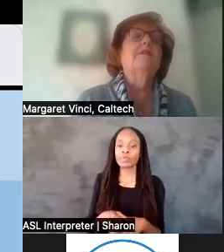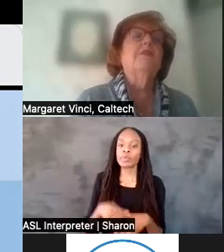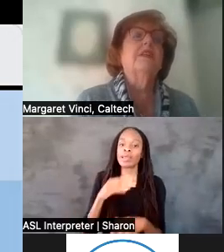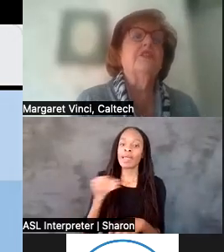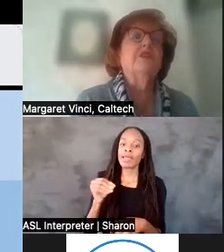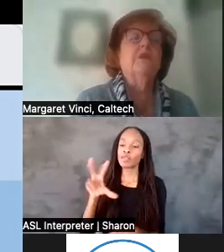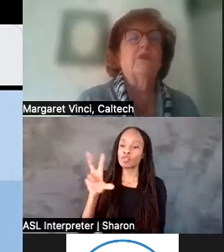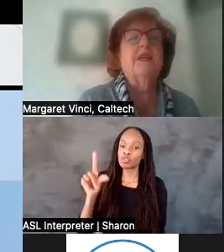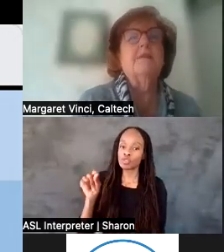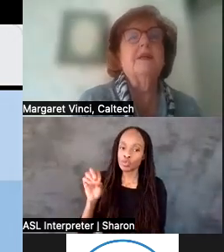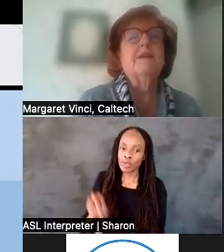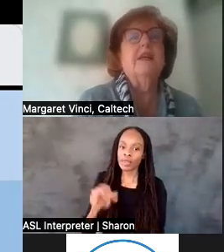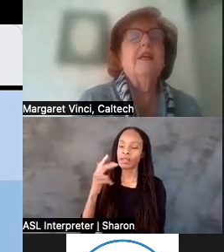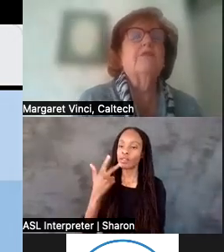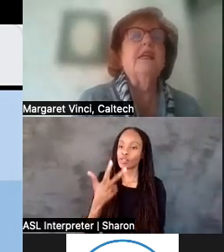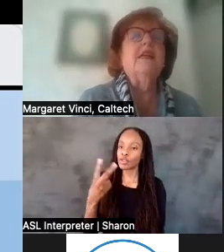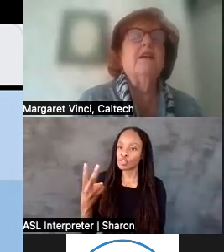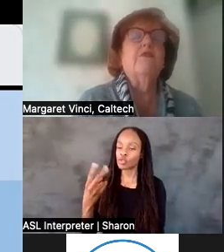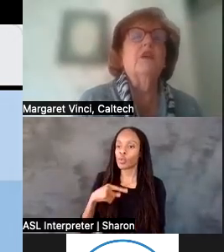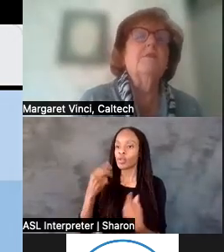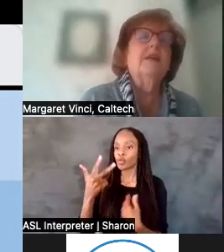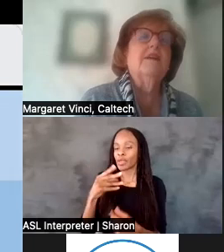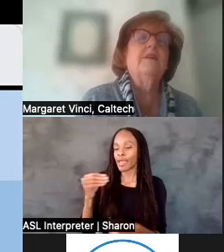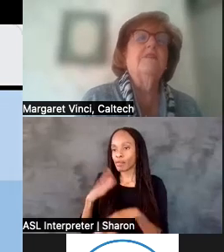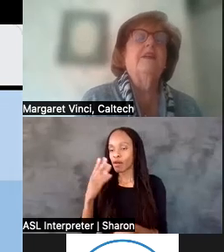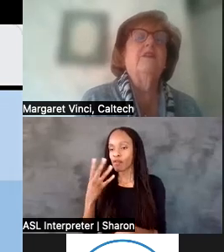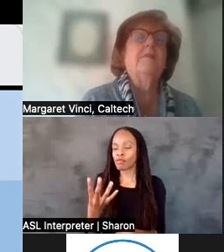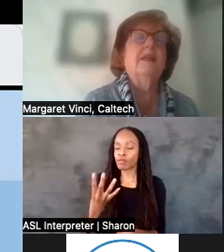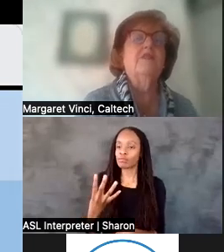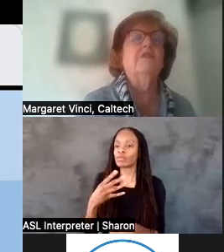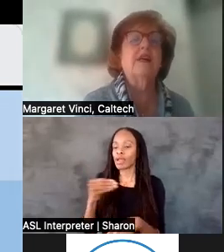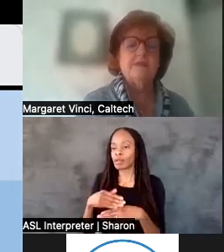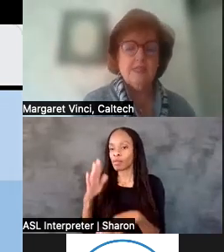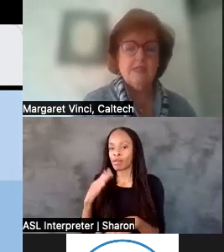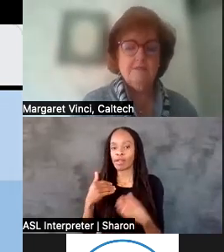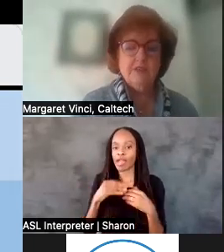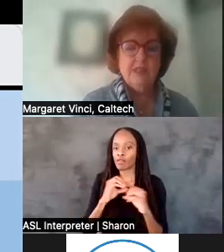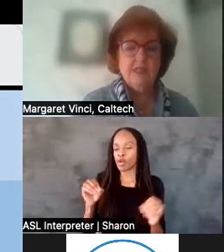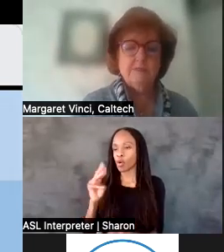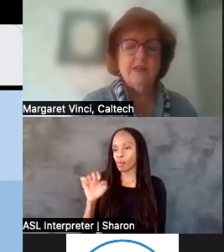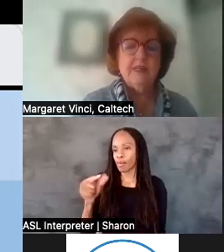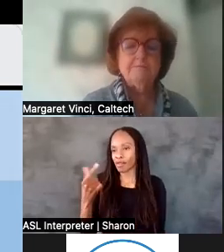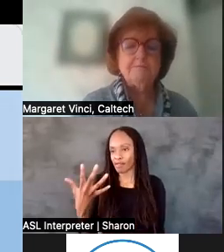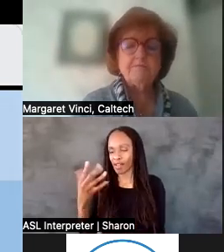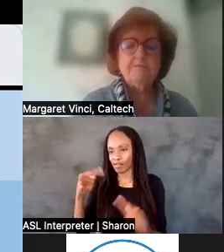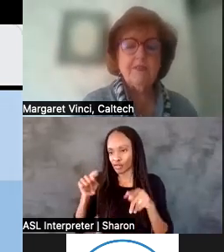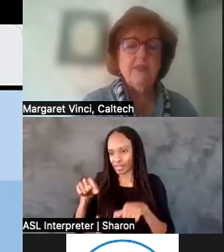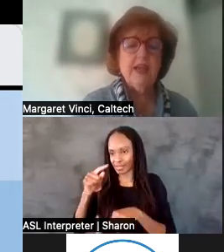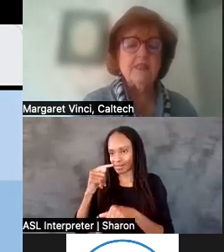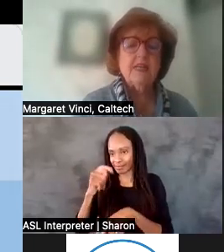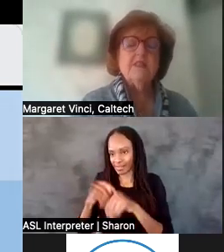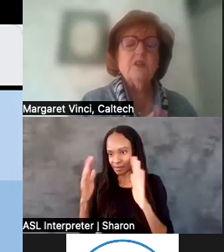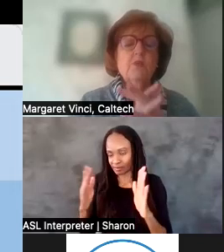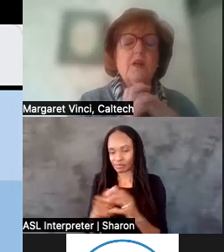or above, 32 were a 3 and above, 3 a 4 and above, and we've had no magnitude 5s during this period